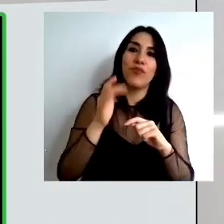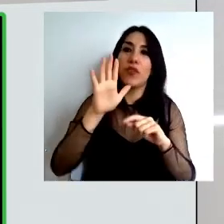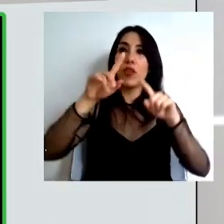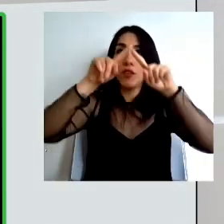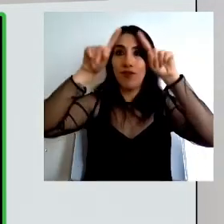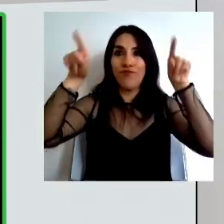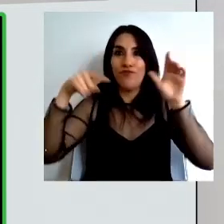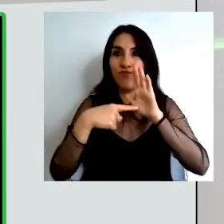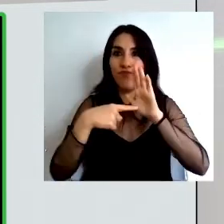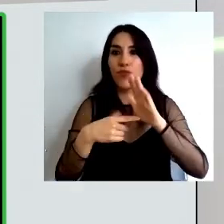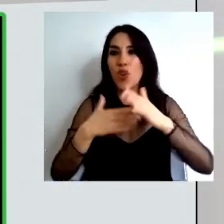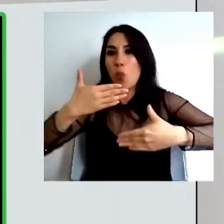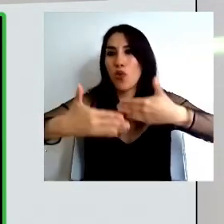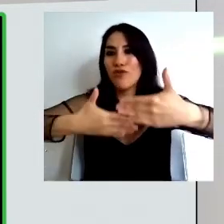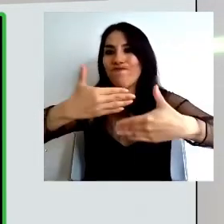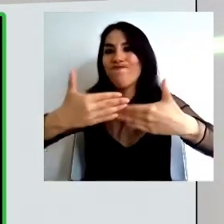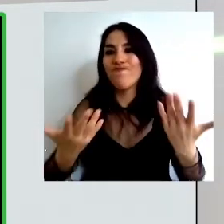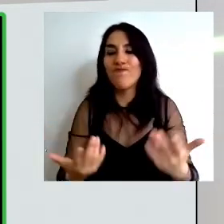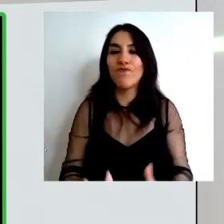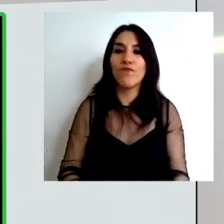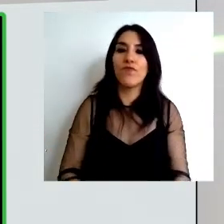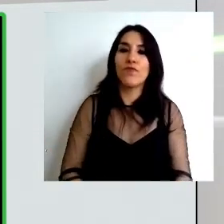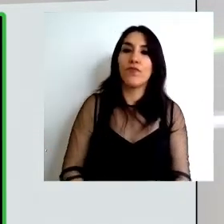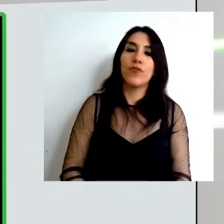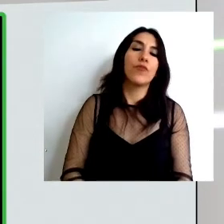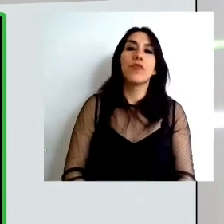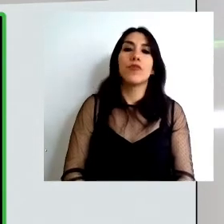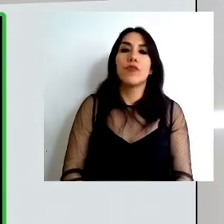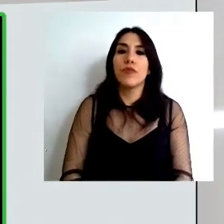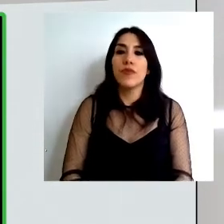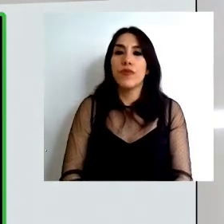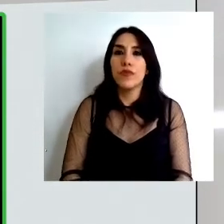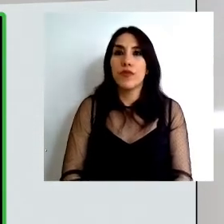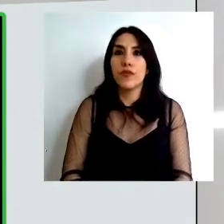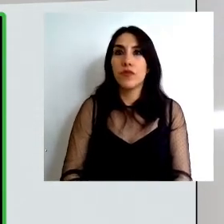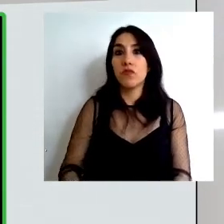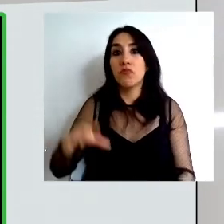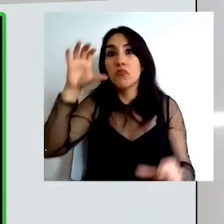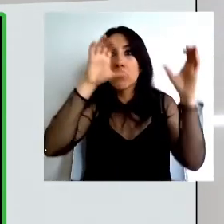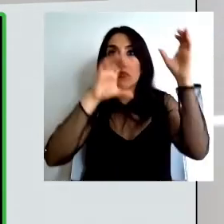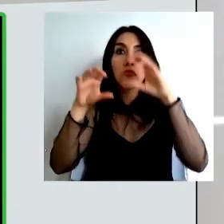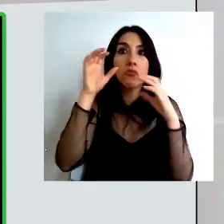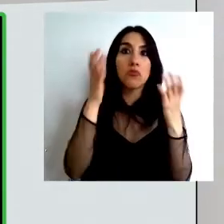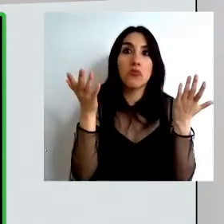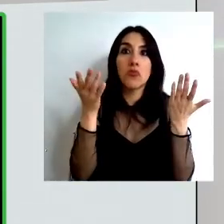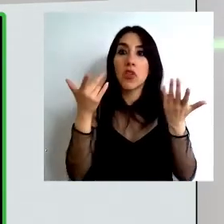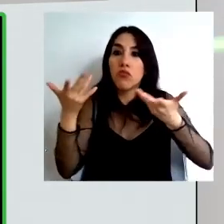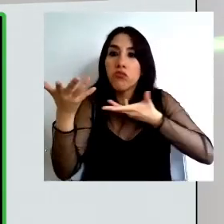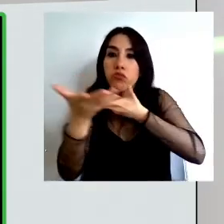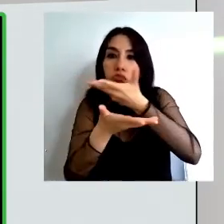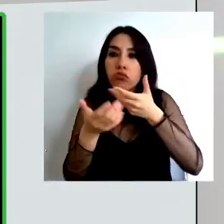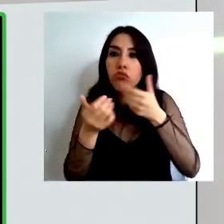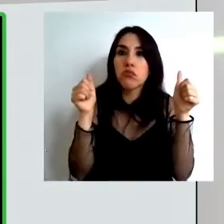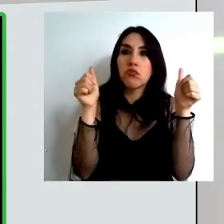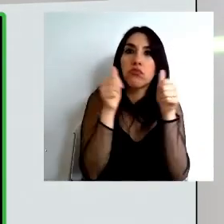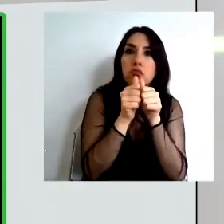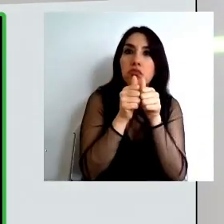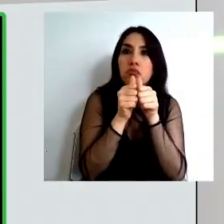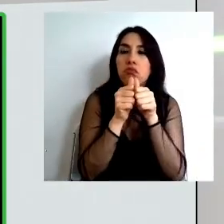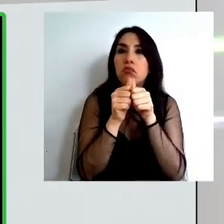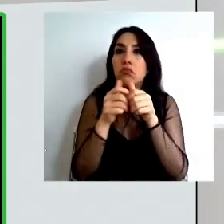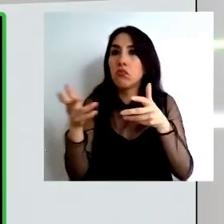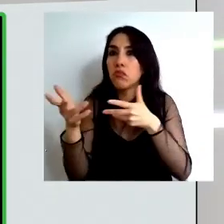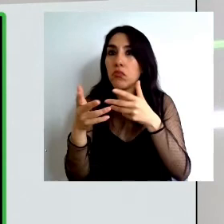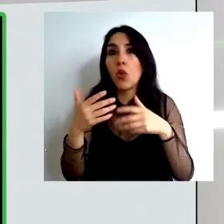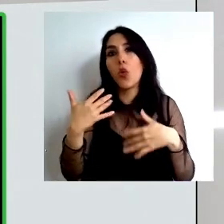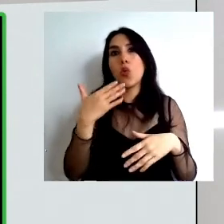partners, market studies. And there's a lack of funding for this transition phase. So this is a message to